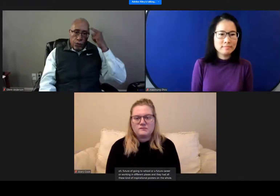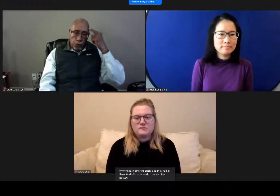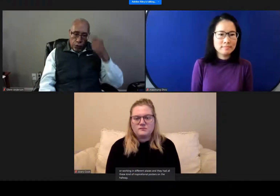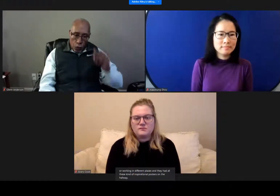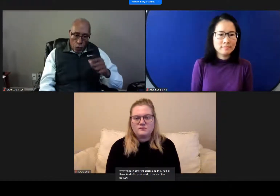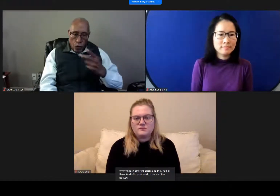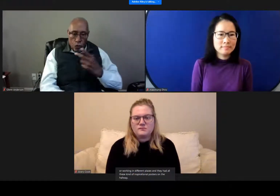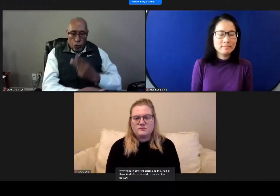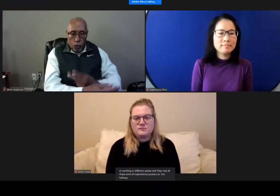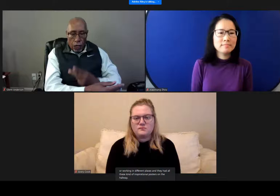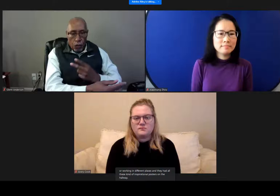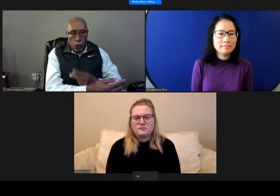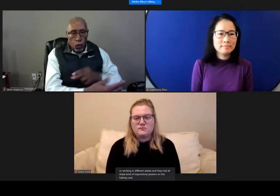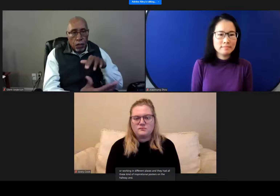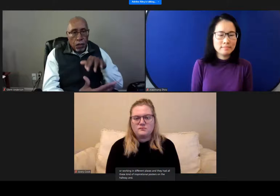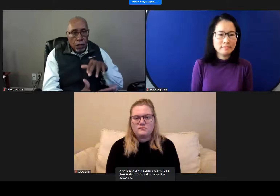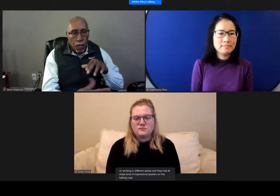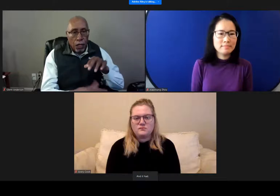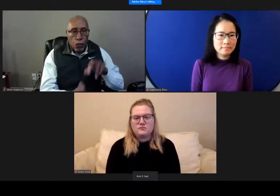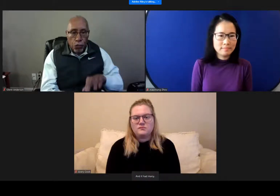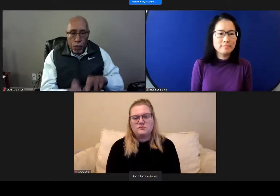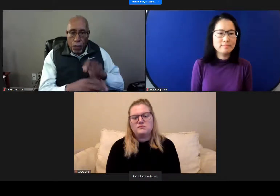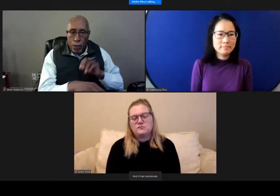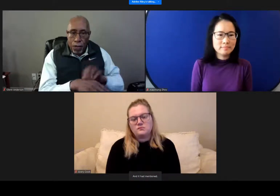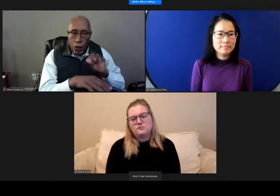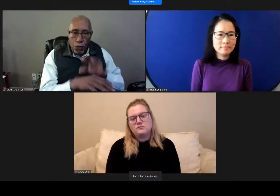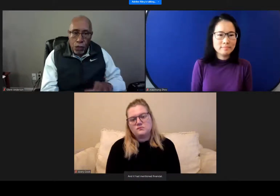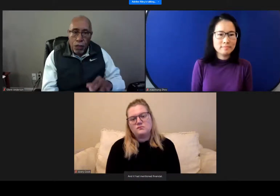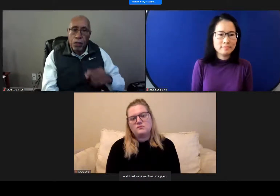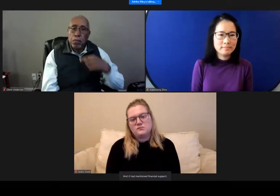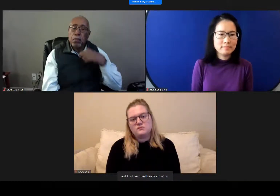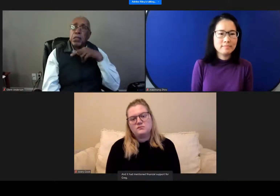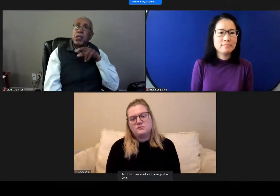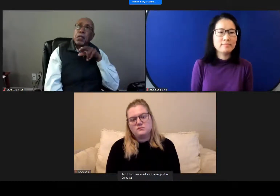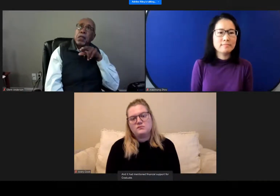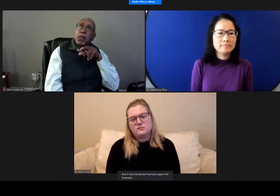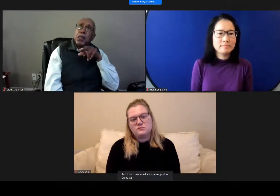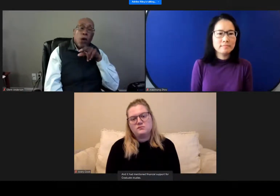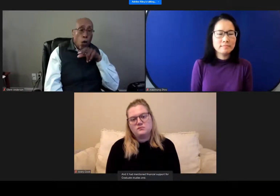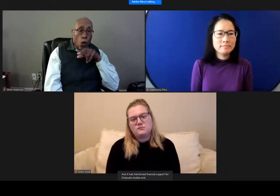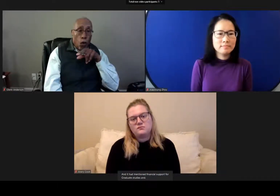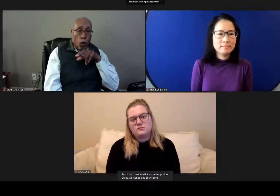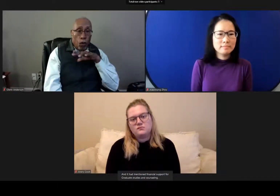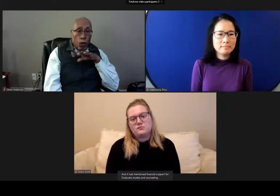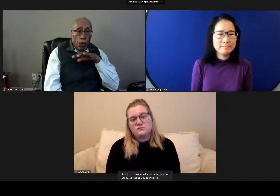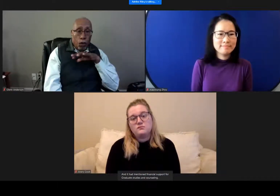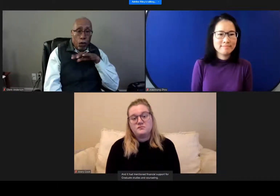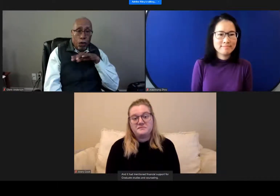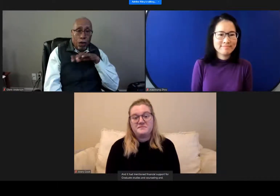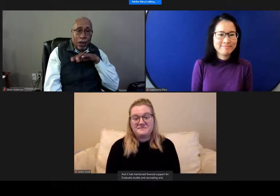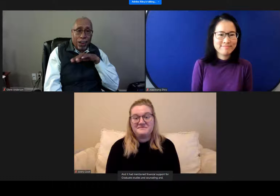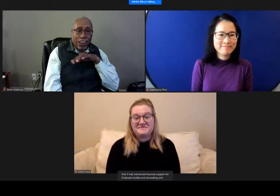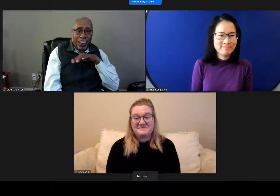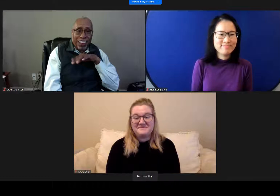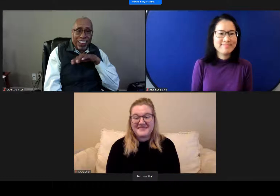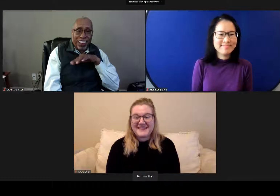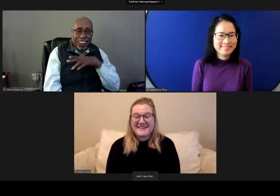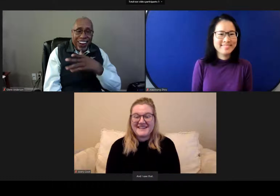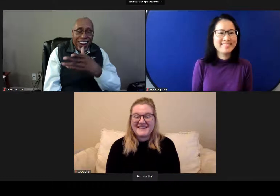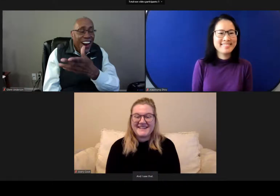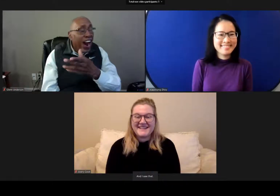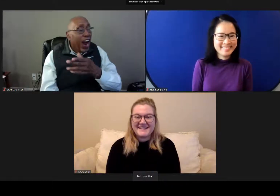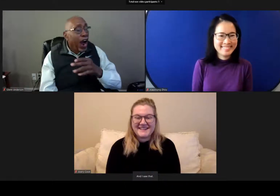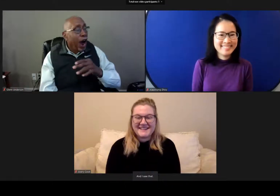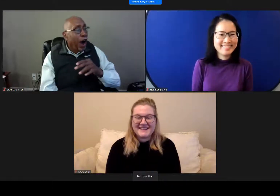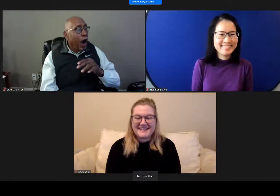hallway. And it had mentioned financial support for graduate studies and counseling. And I saw that.